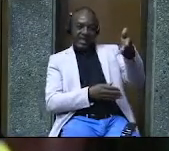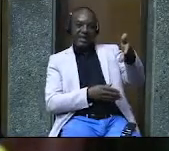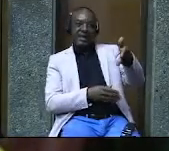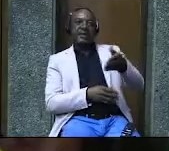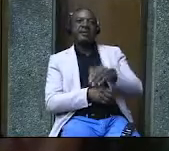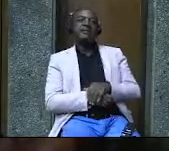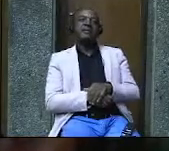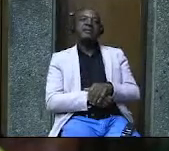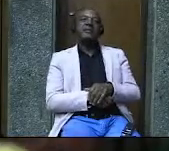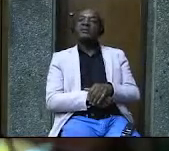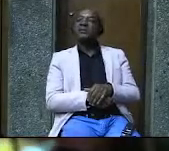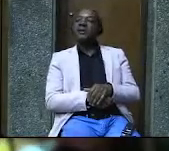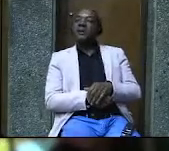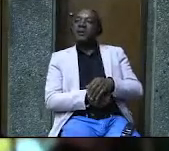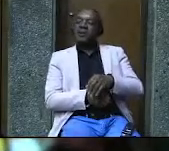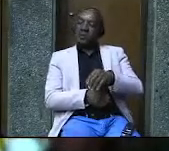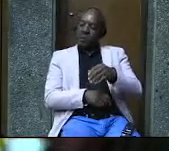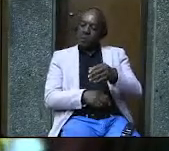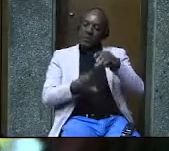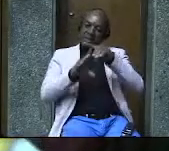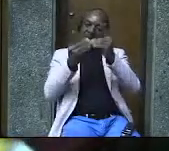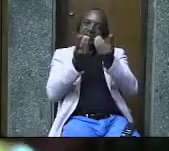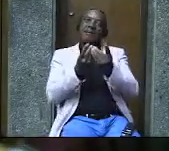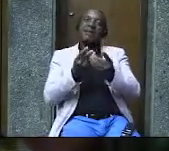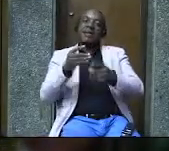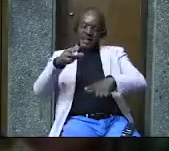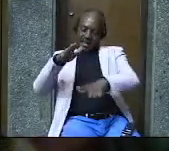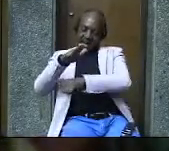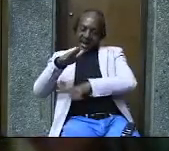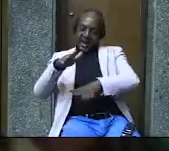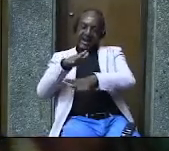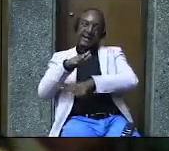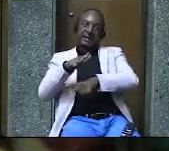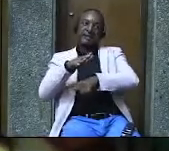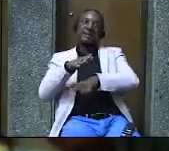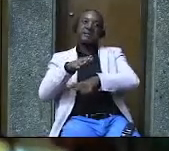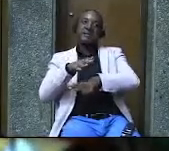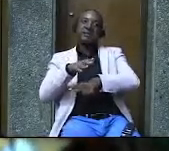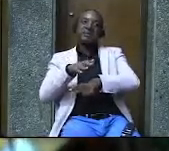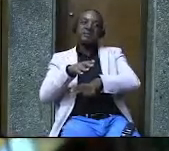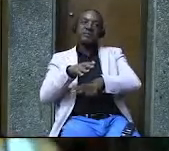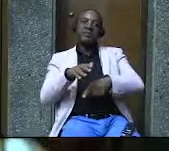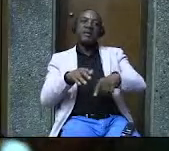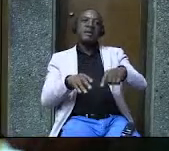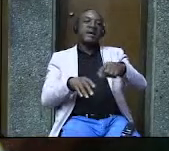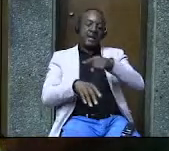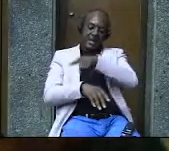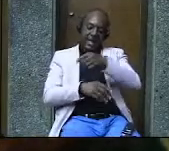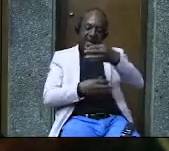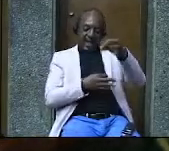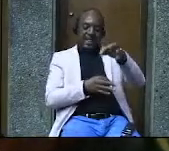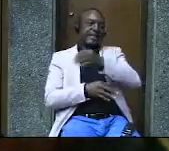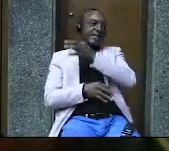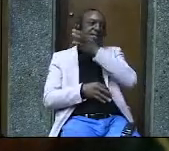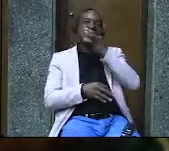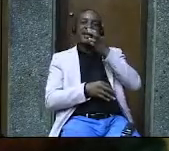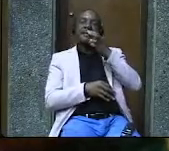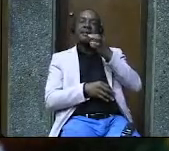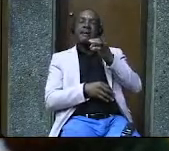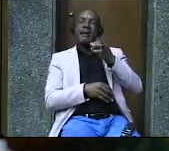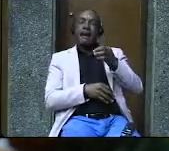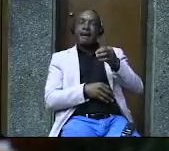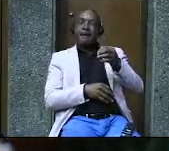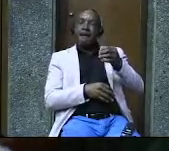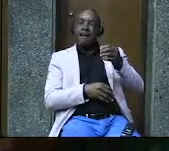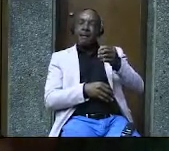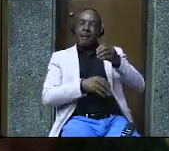lapho kuchazwa khona ukuthi ama property lawo are restorable back to ba owner abanikazi bazo abaziclaimile.